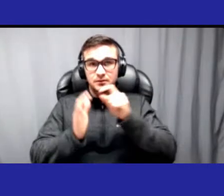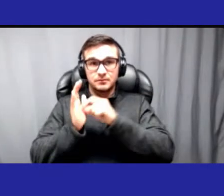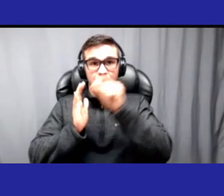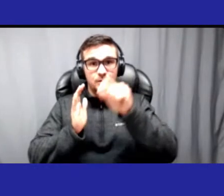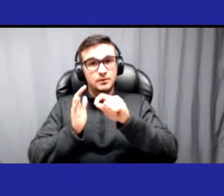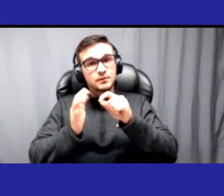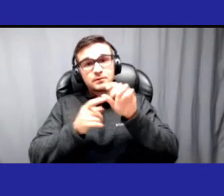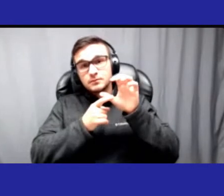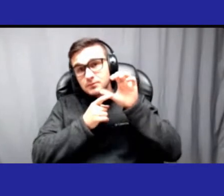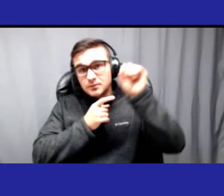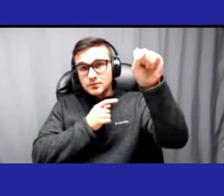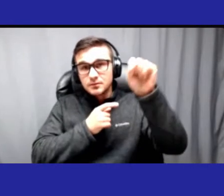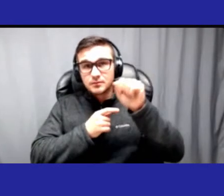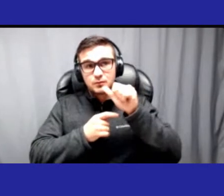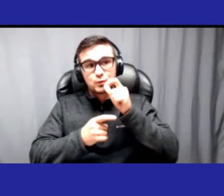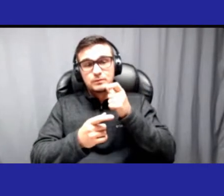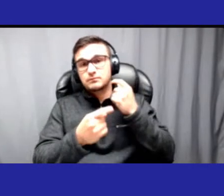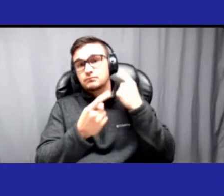past.